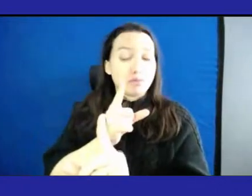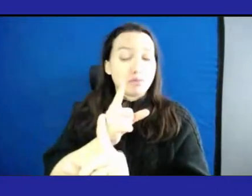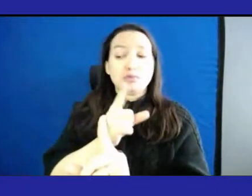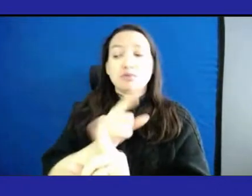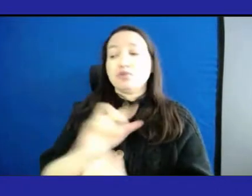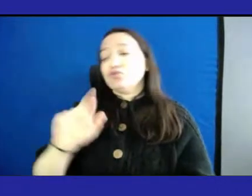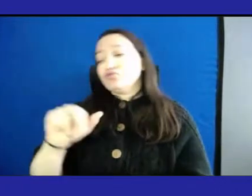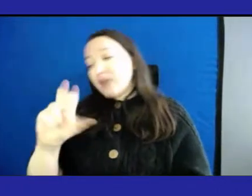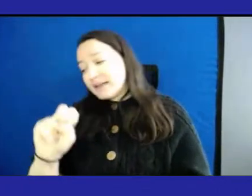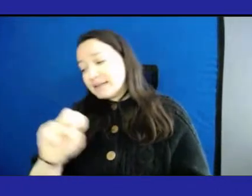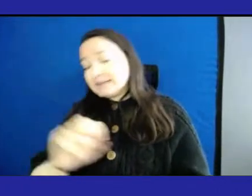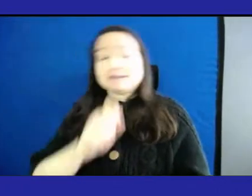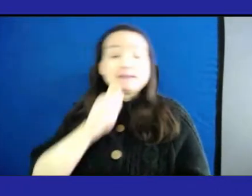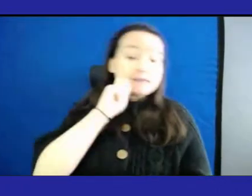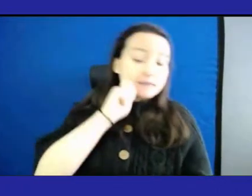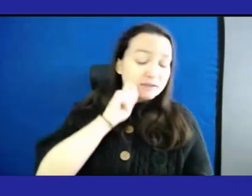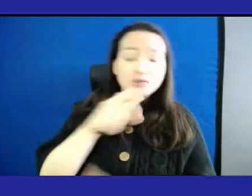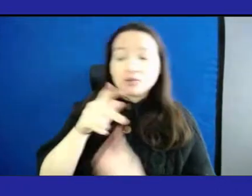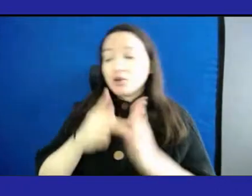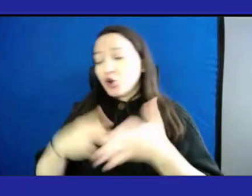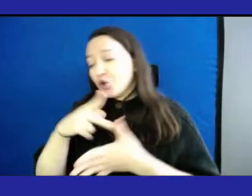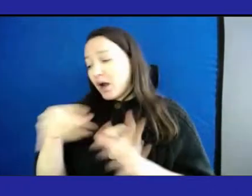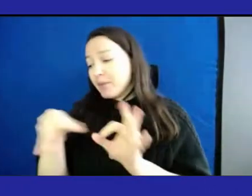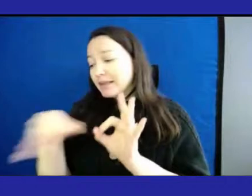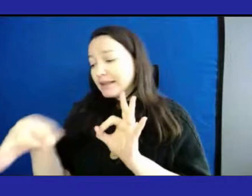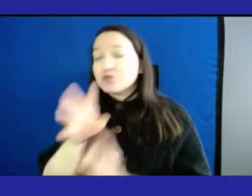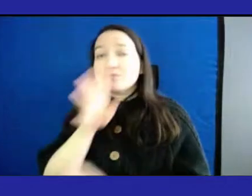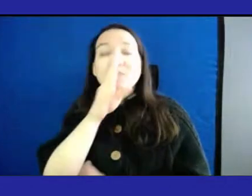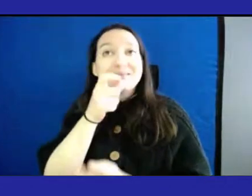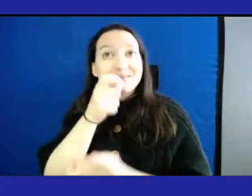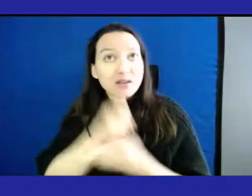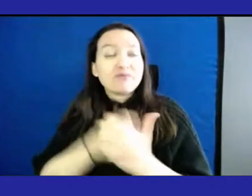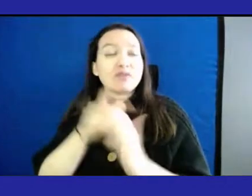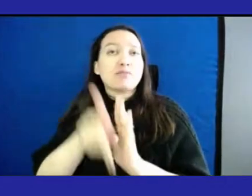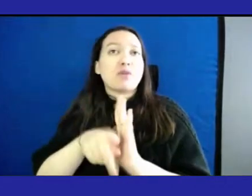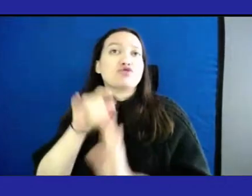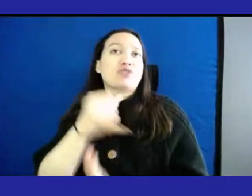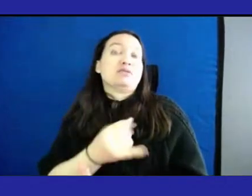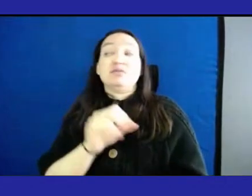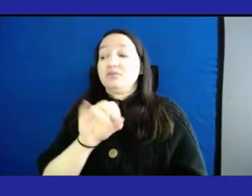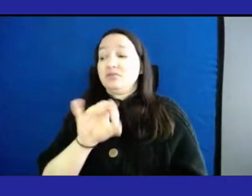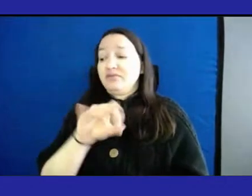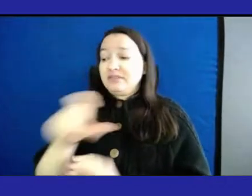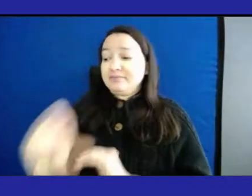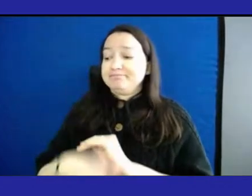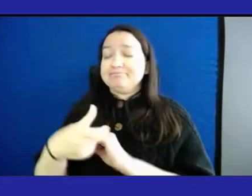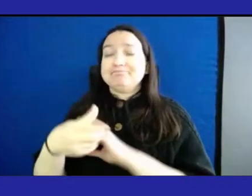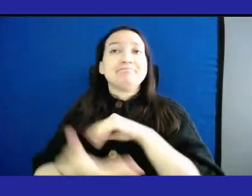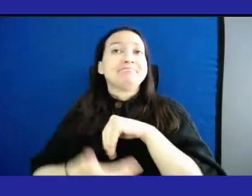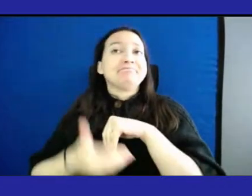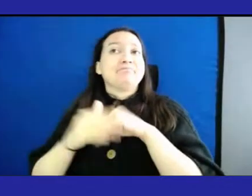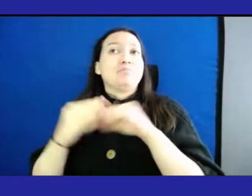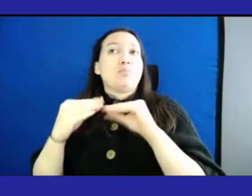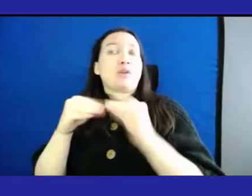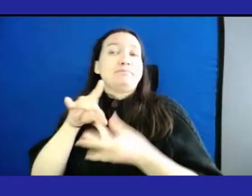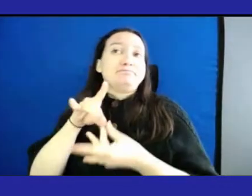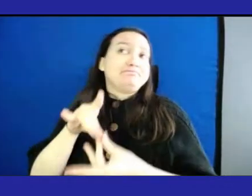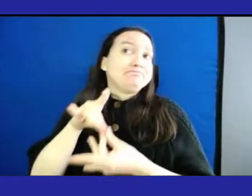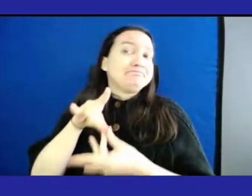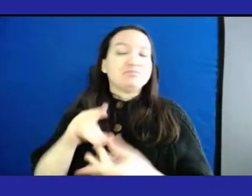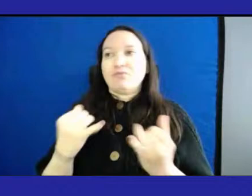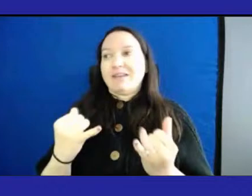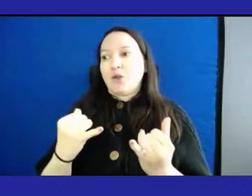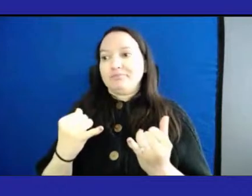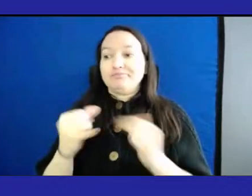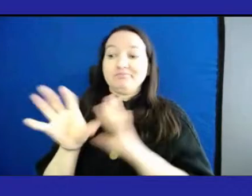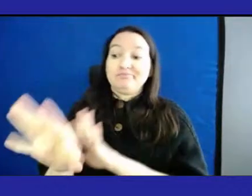by ethnicity, by primary language spoken on every project, and then any additional ones that are more pertinent. Because right now we're just like pick